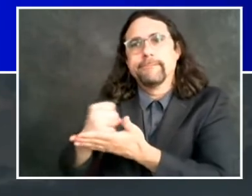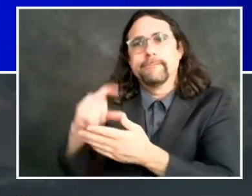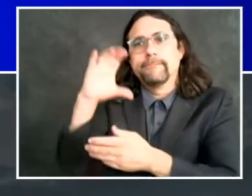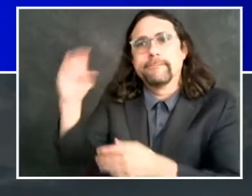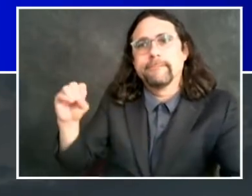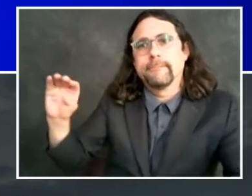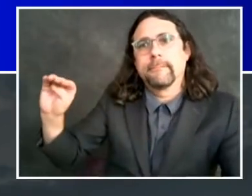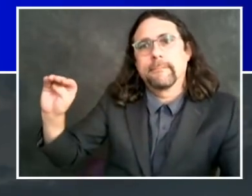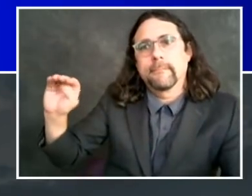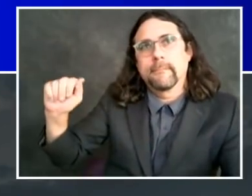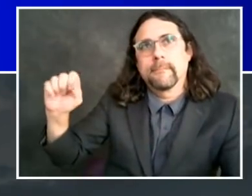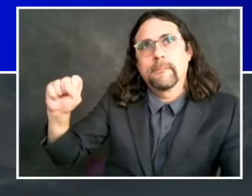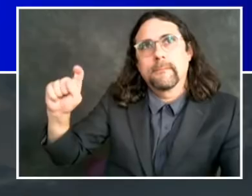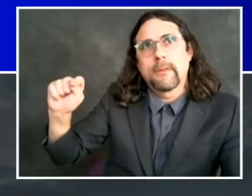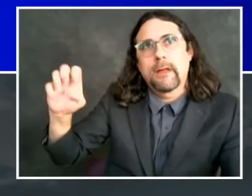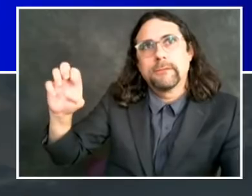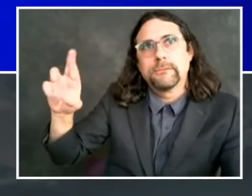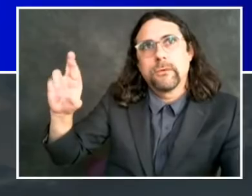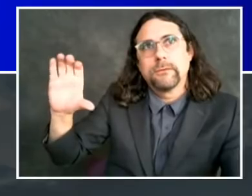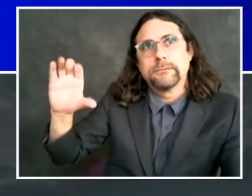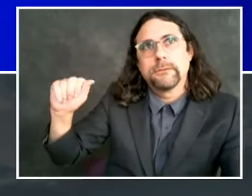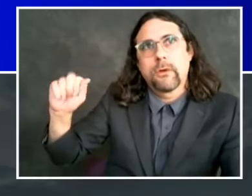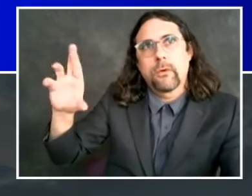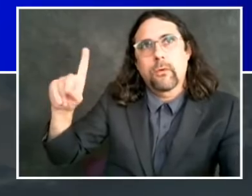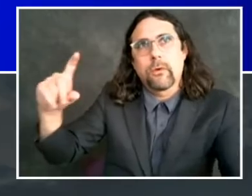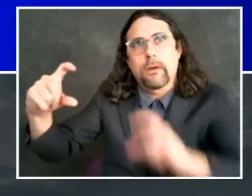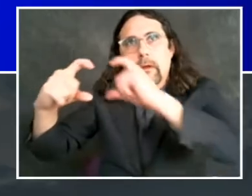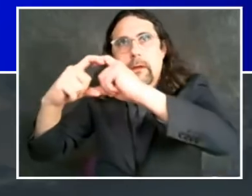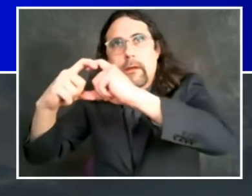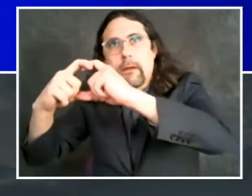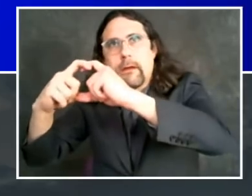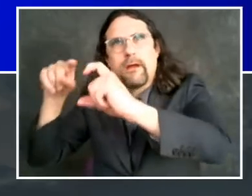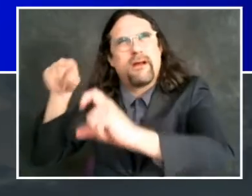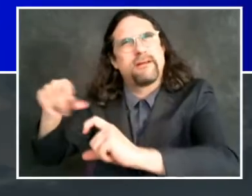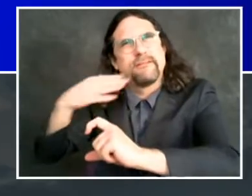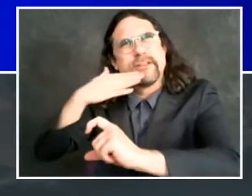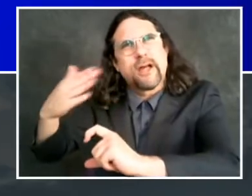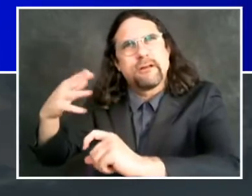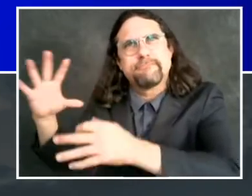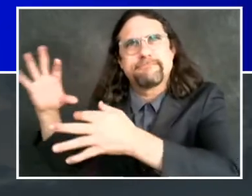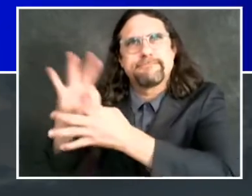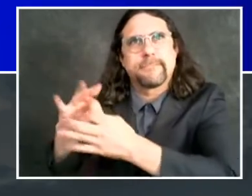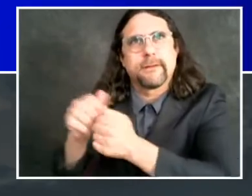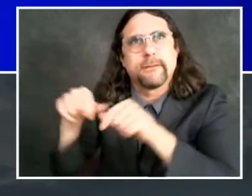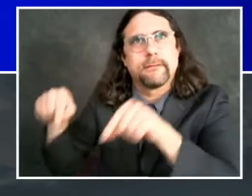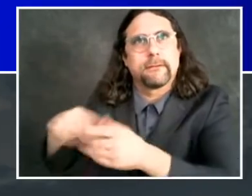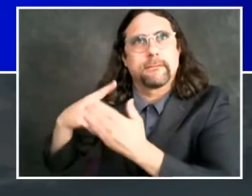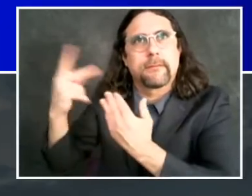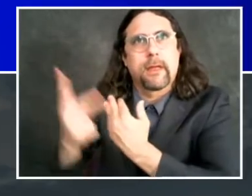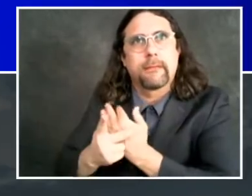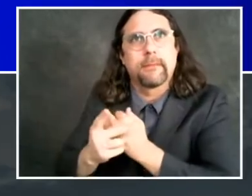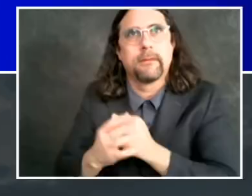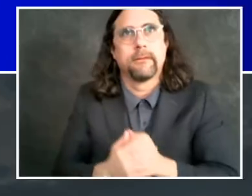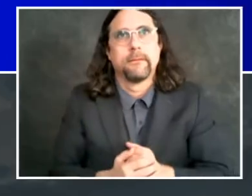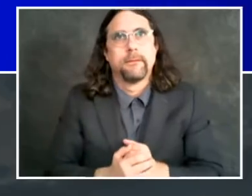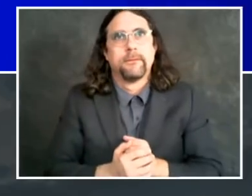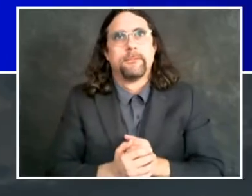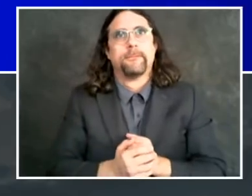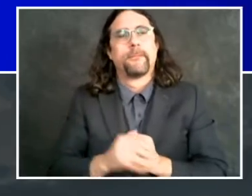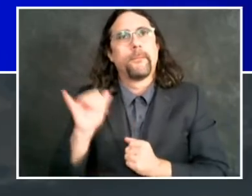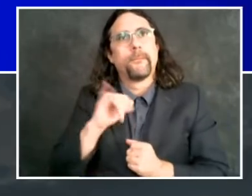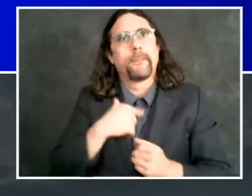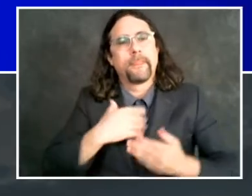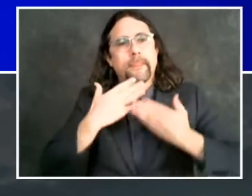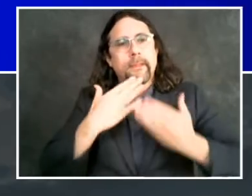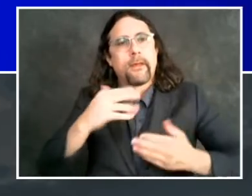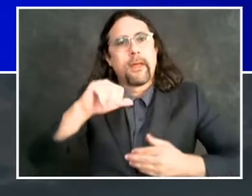And while I'm giving some thanks out, I'd like to thank some more organizations that have, and it's just wonderful when people step up for New